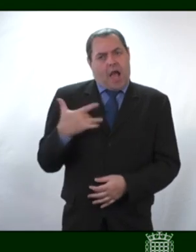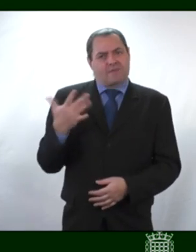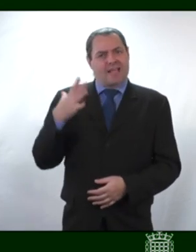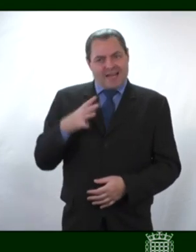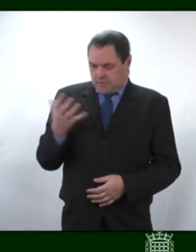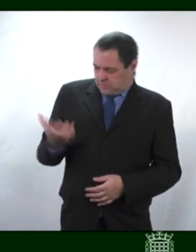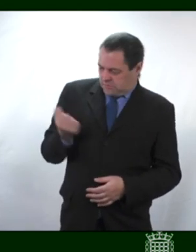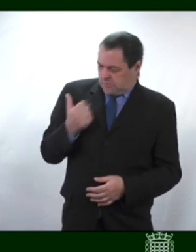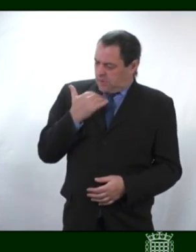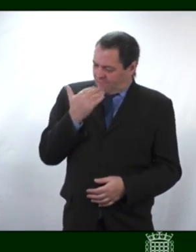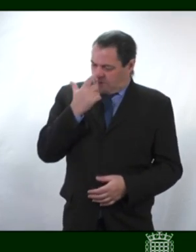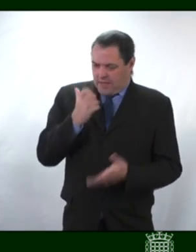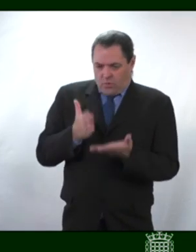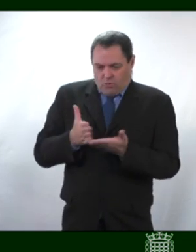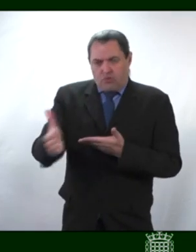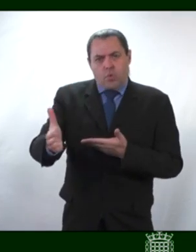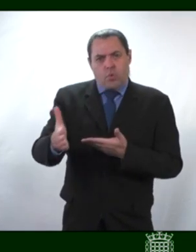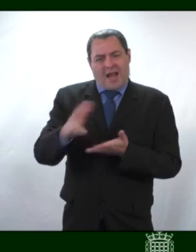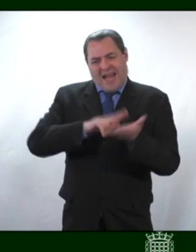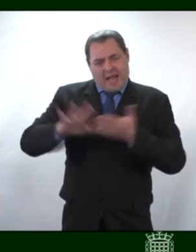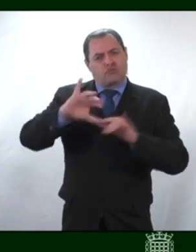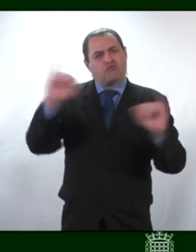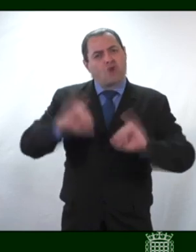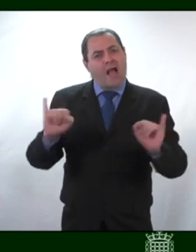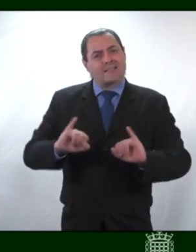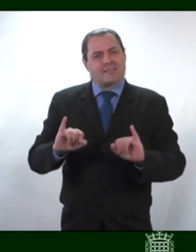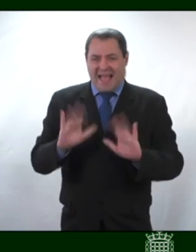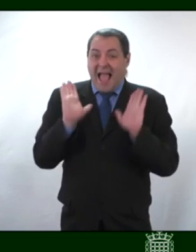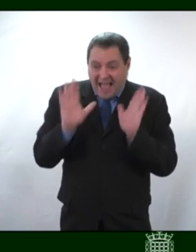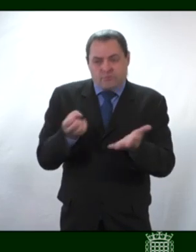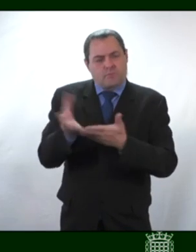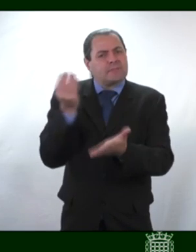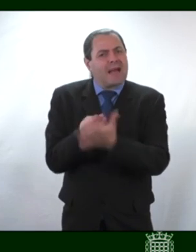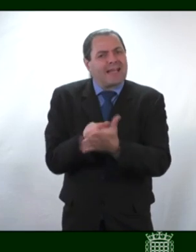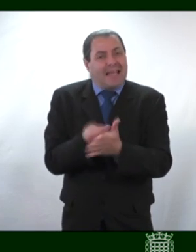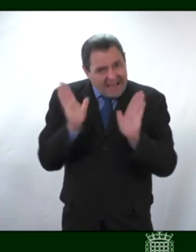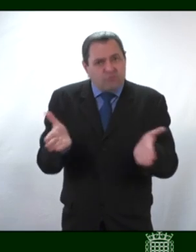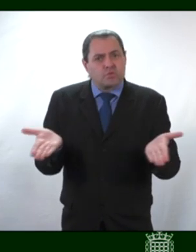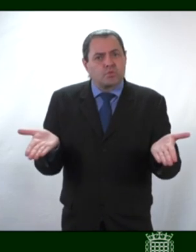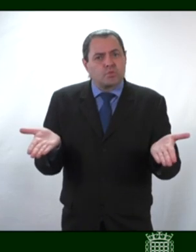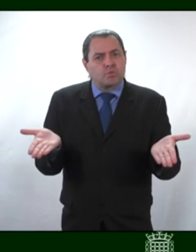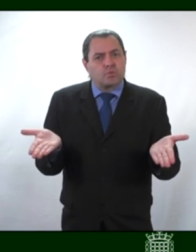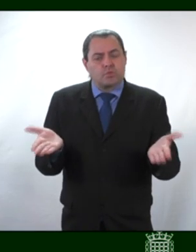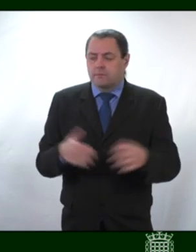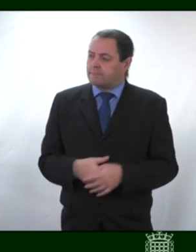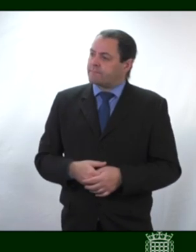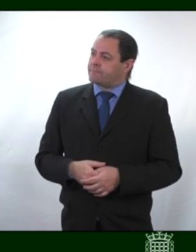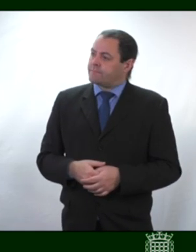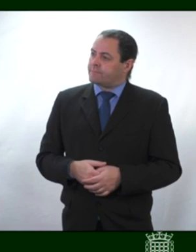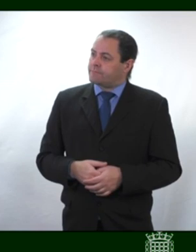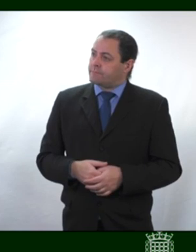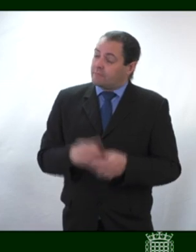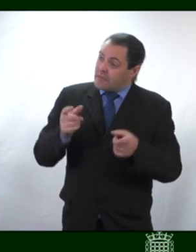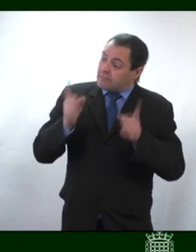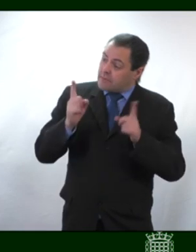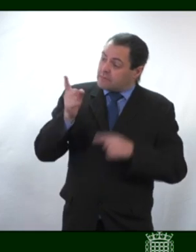is a national crisis, and we won't defeat this virus on the cheap. Secretary of State. Well, Mr. Speaker, I regret that the